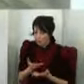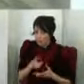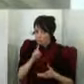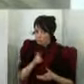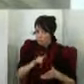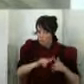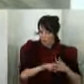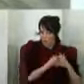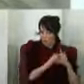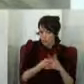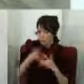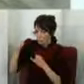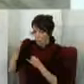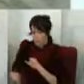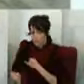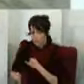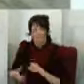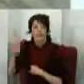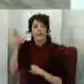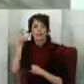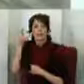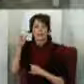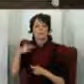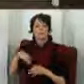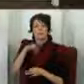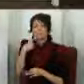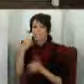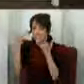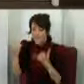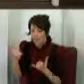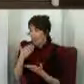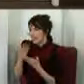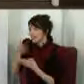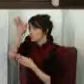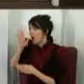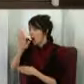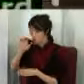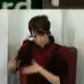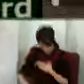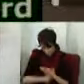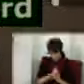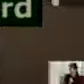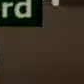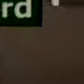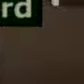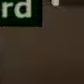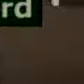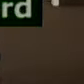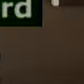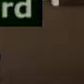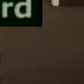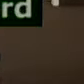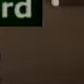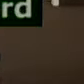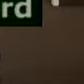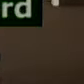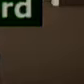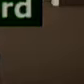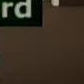finish. Hear what the Spirit says today. Thanks be to God. Amen. When